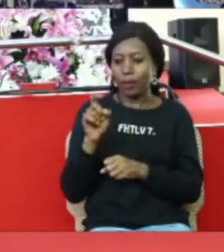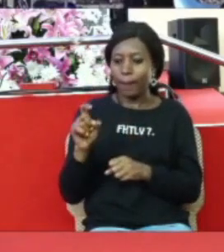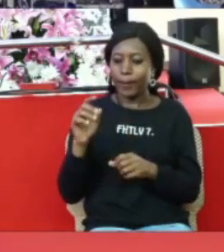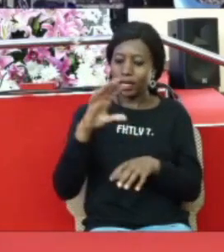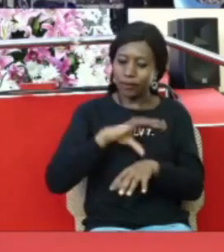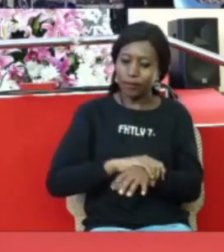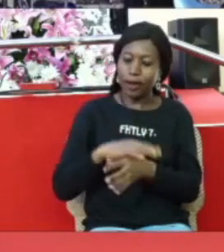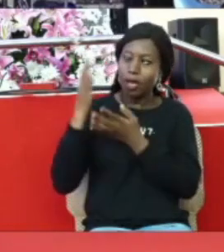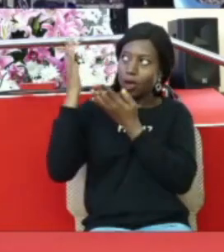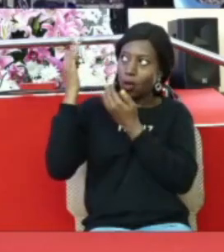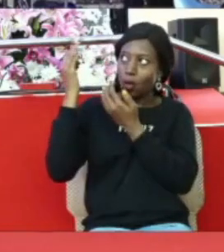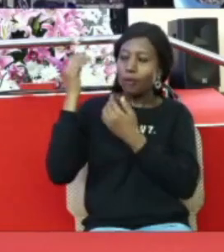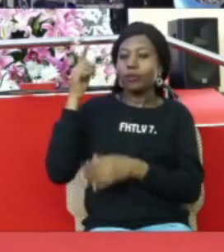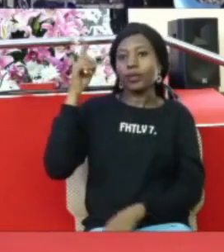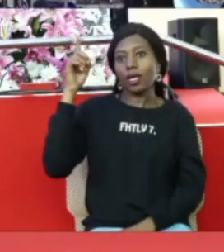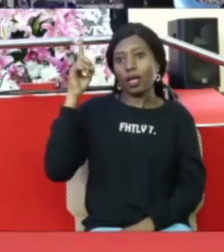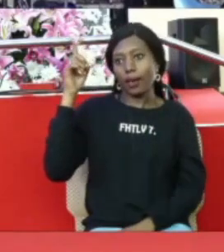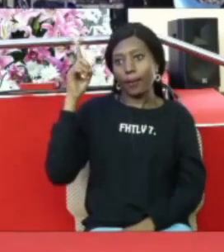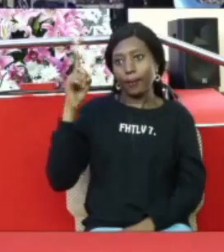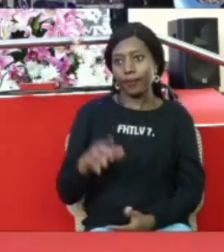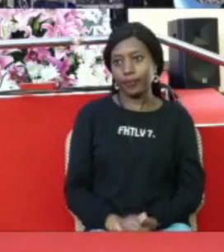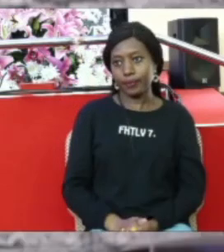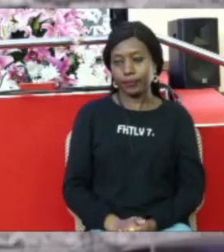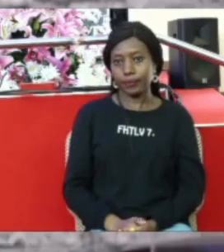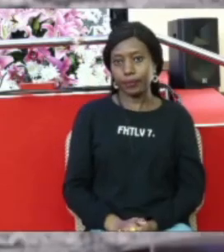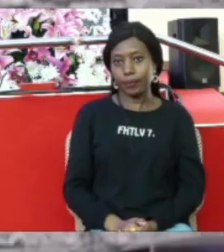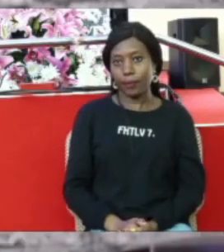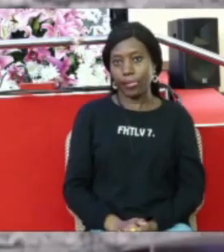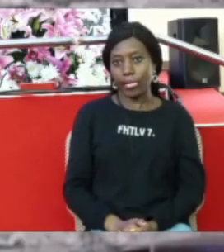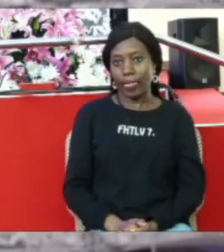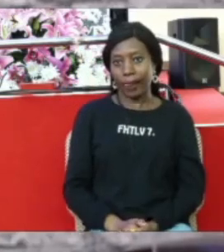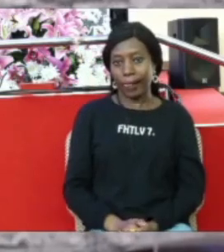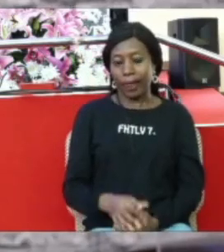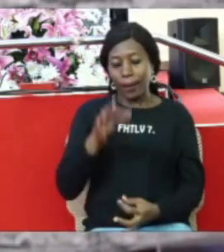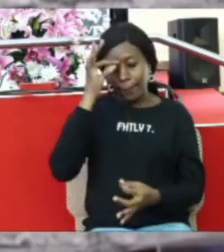of the Lord. Thirdly, faith is the power that creates things out of nothing.